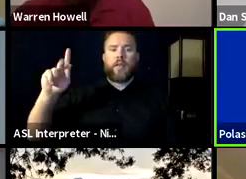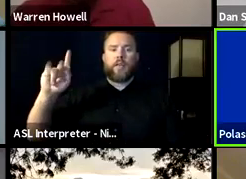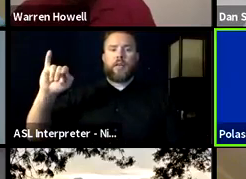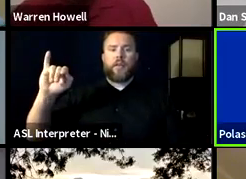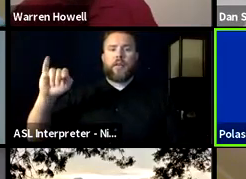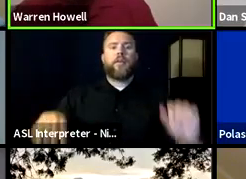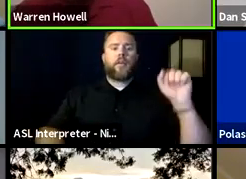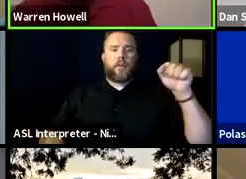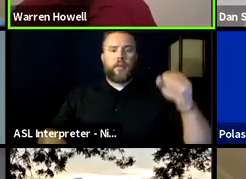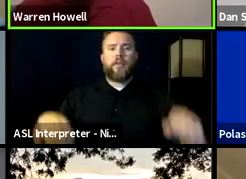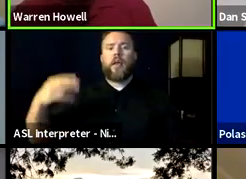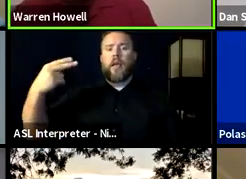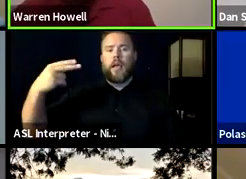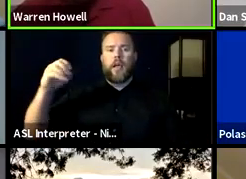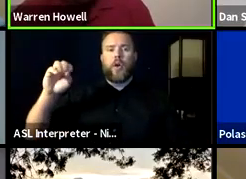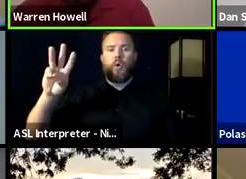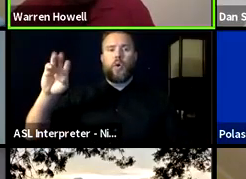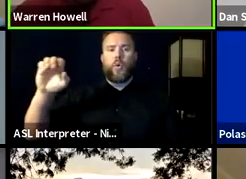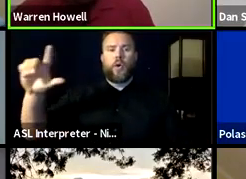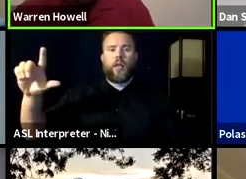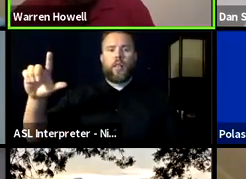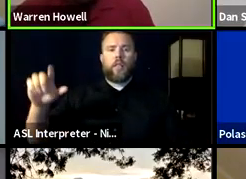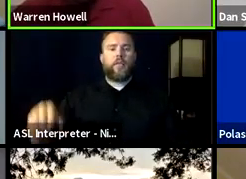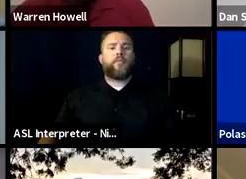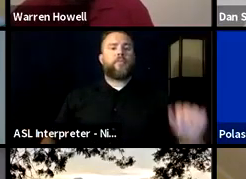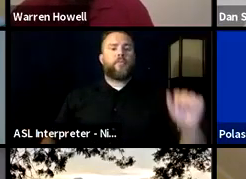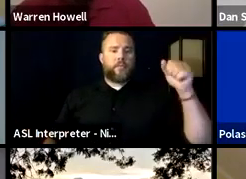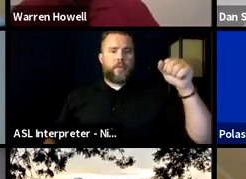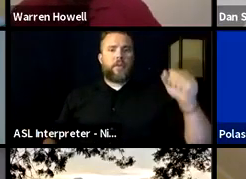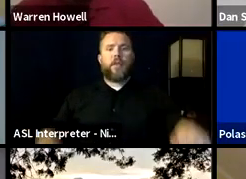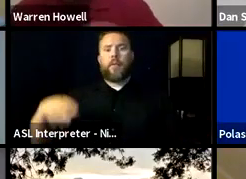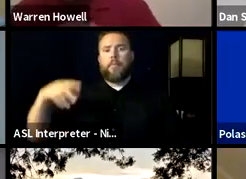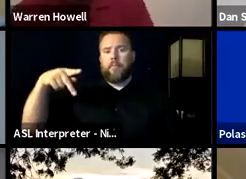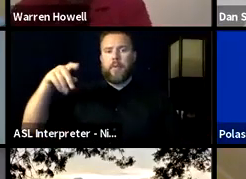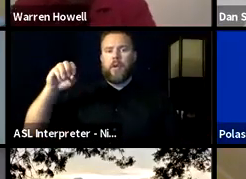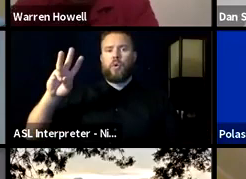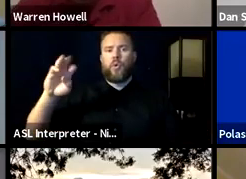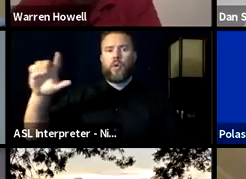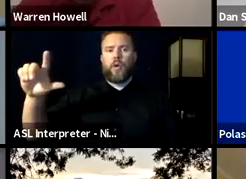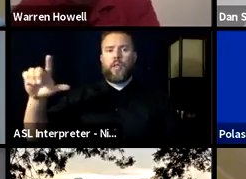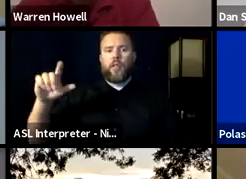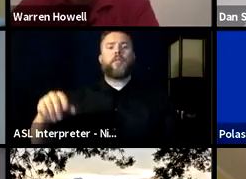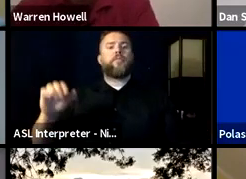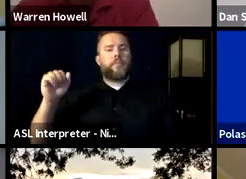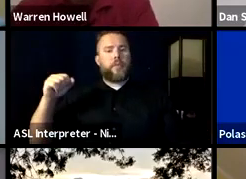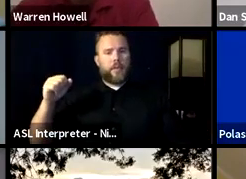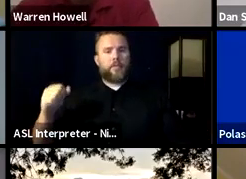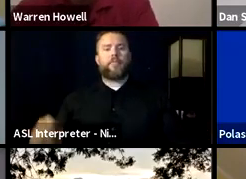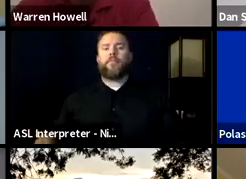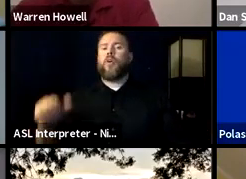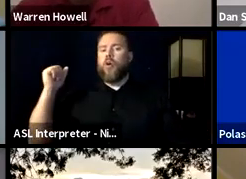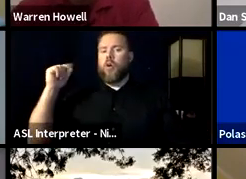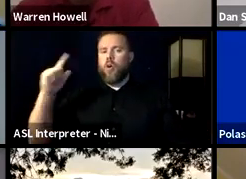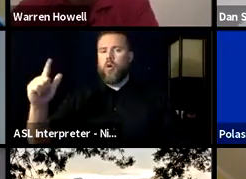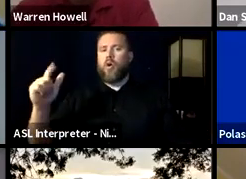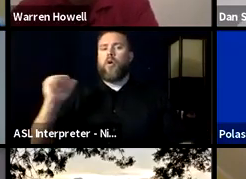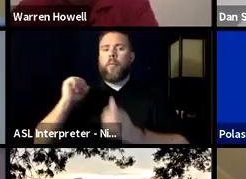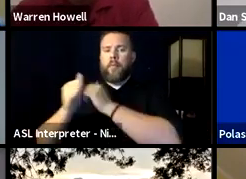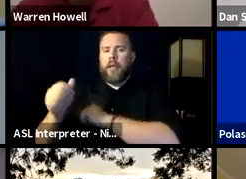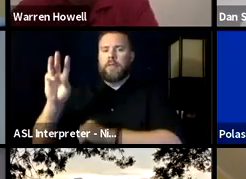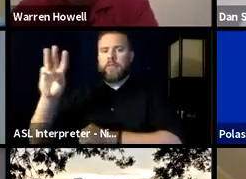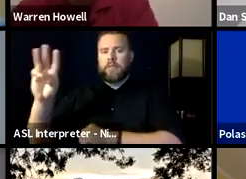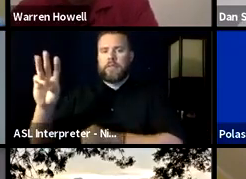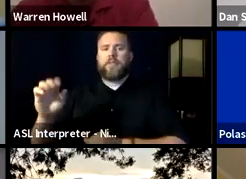Howell. Warren Howell, yes. And Keely Powell also votes yes. The motion carries 6 yes, 0 no, 0 abstentions, and 1